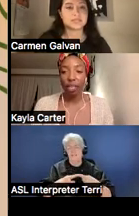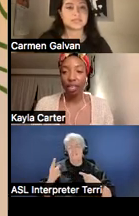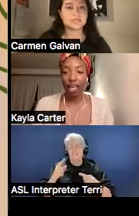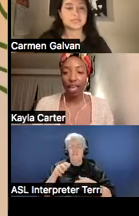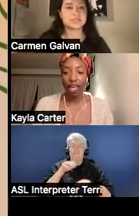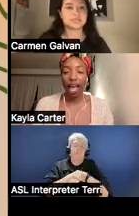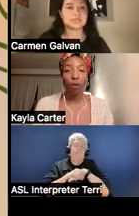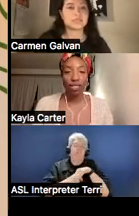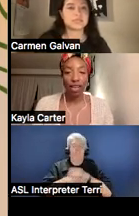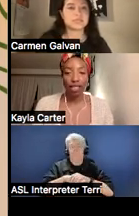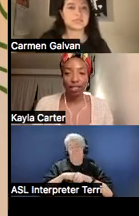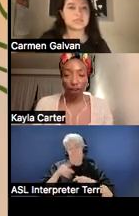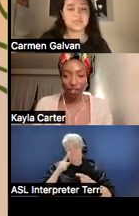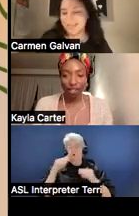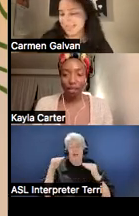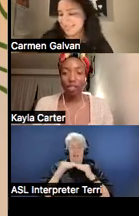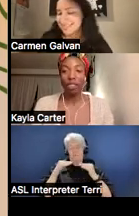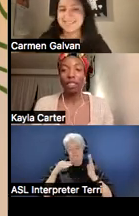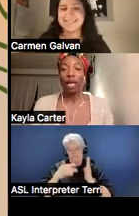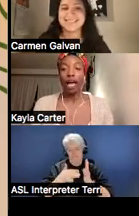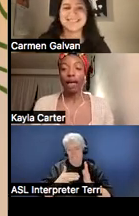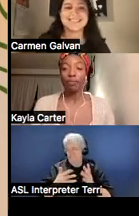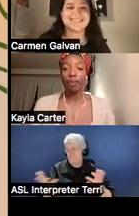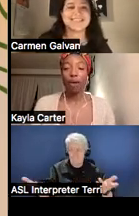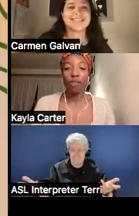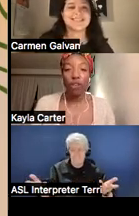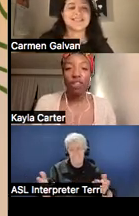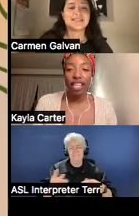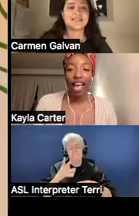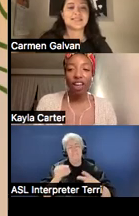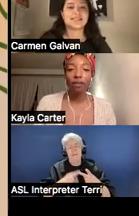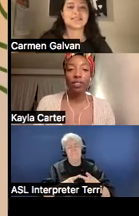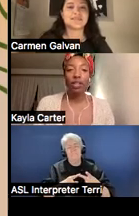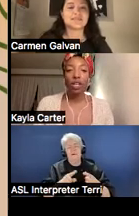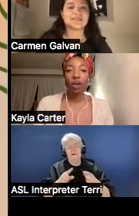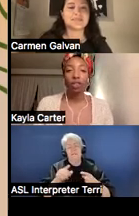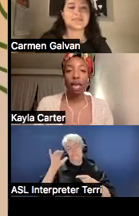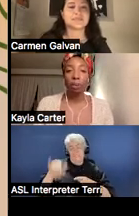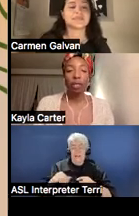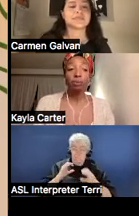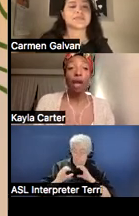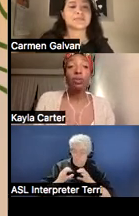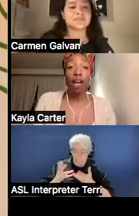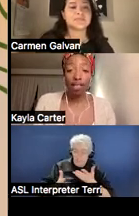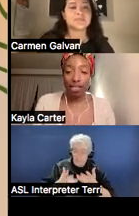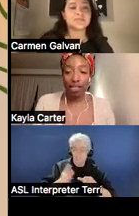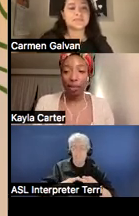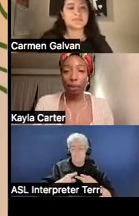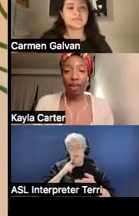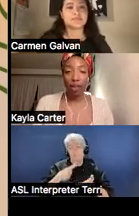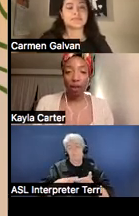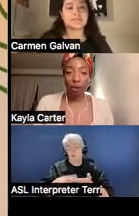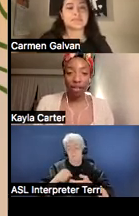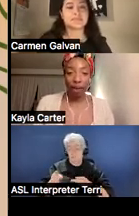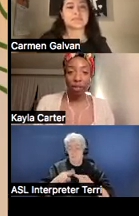affluent, being a equity studies and gender studies major. However, during that conversation with them, I was talking to them